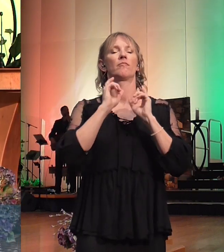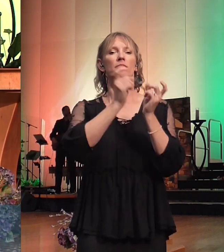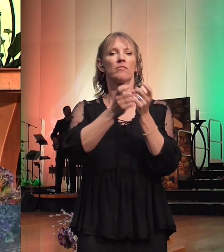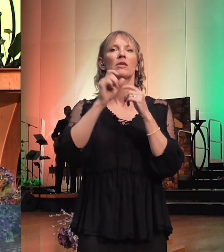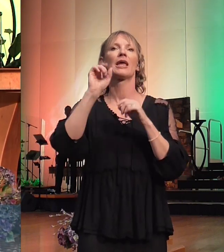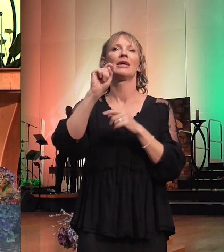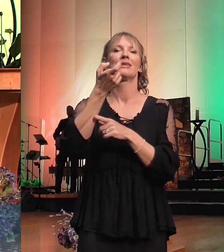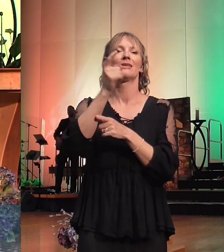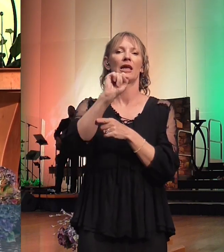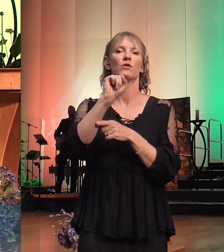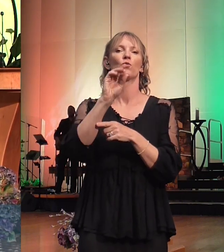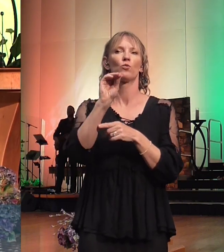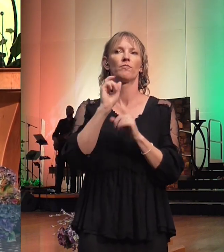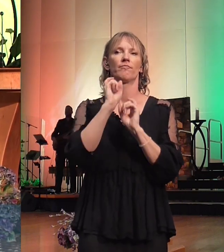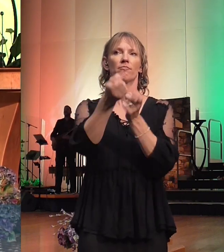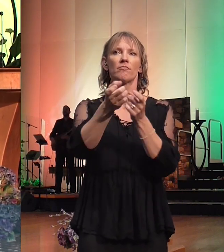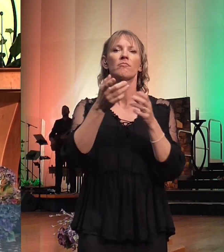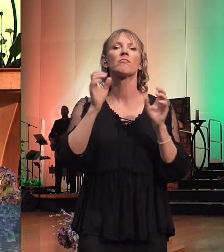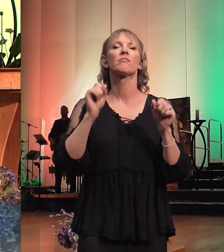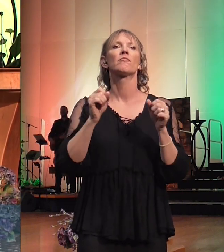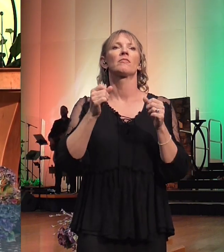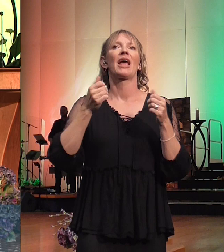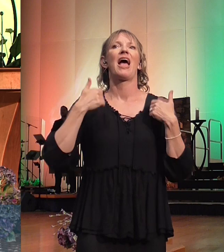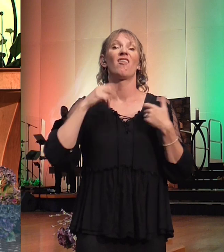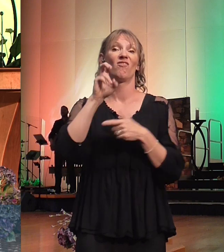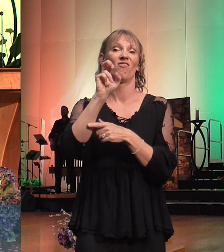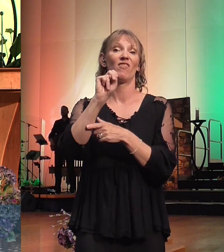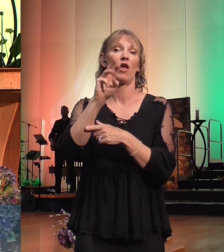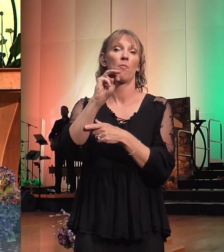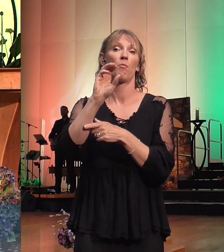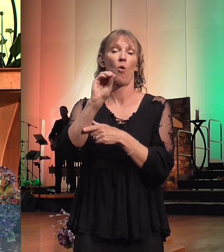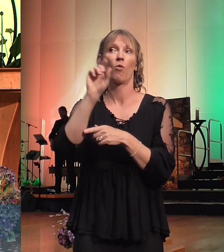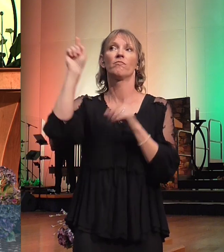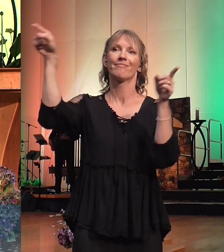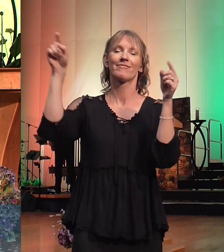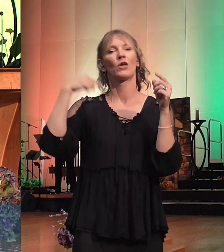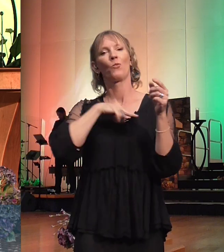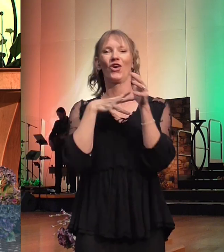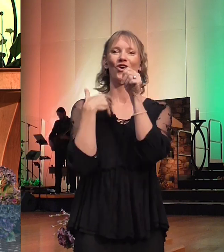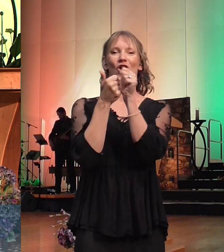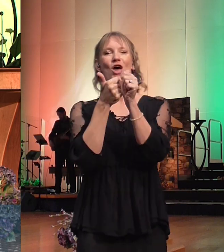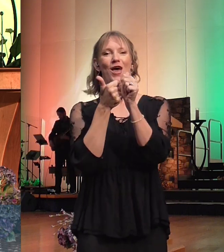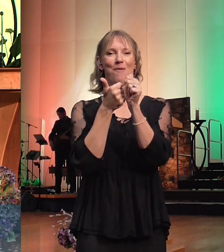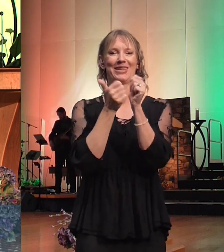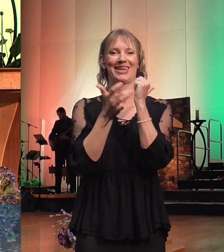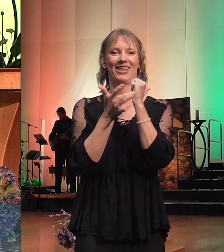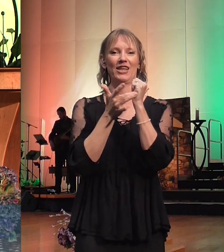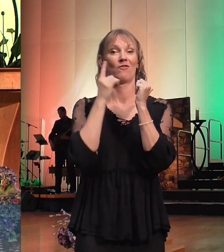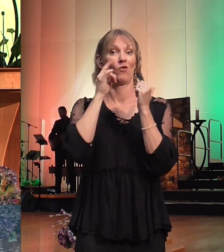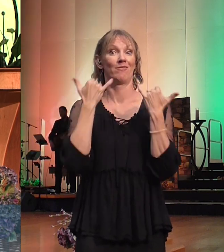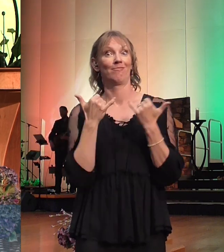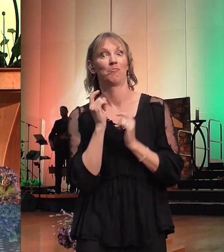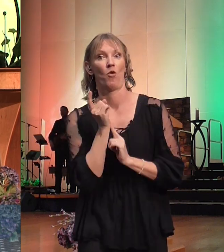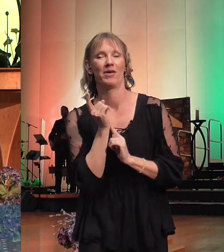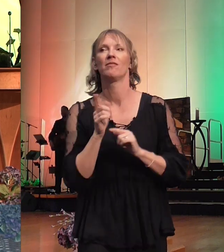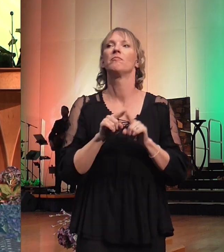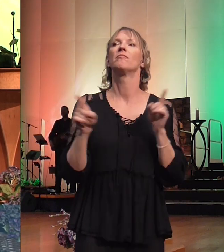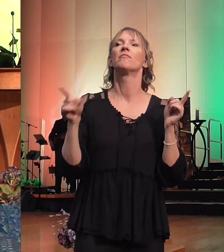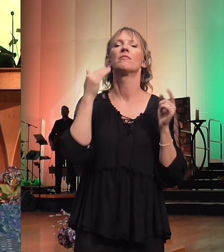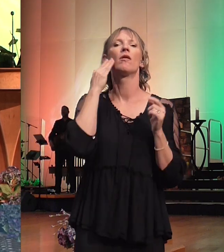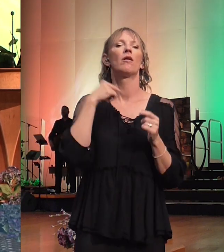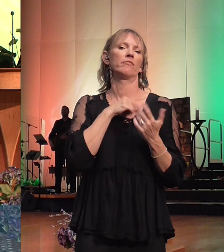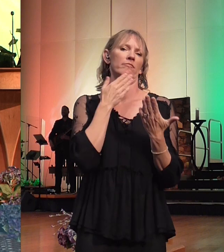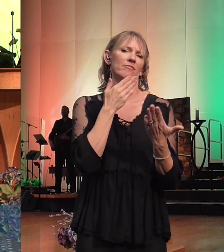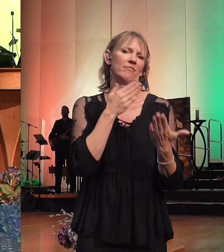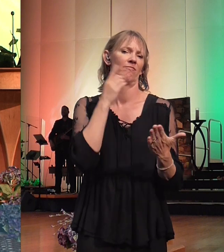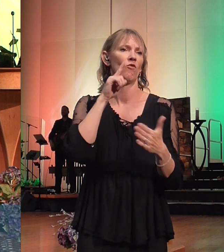text to give. Our guest services now has Venmo, and so we're all caught up technologically for the moment. But just know that we are so